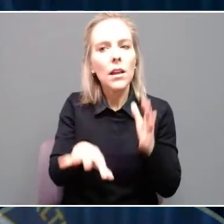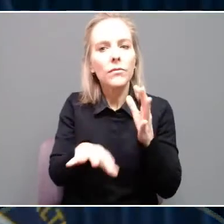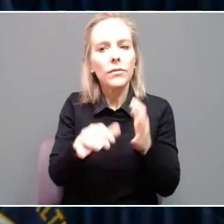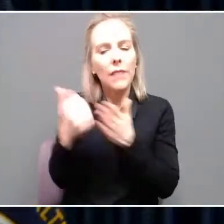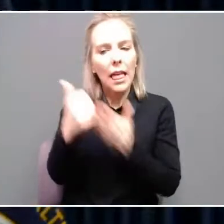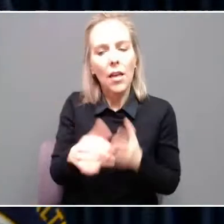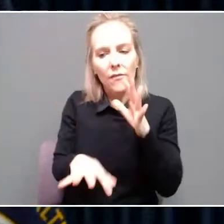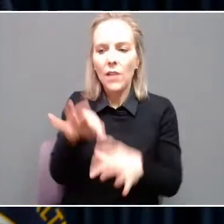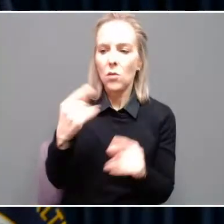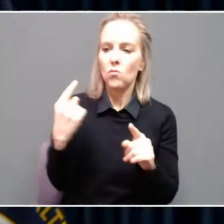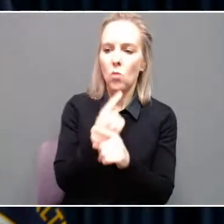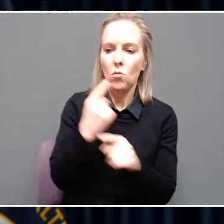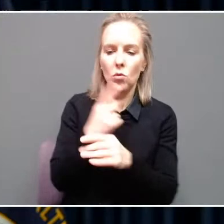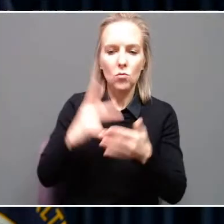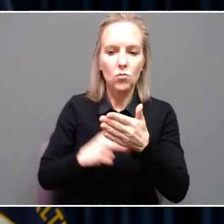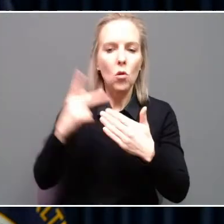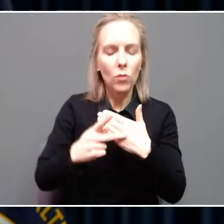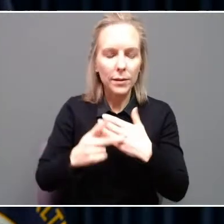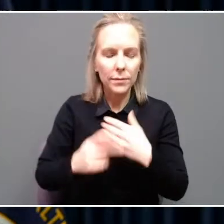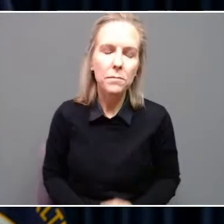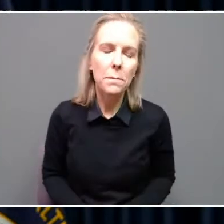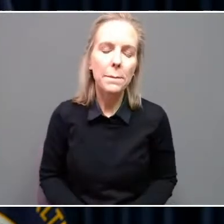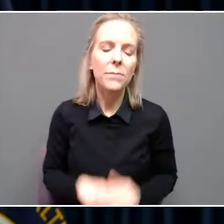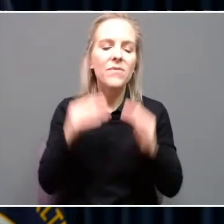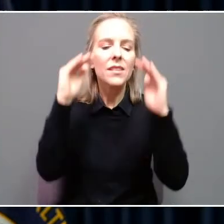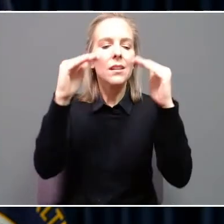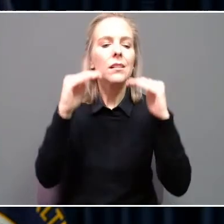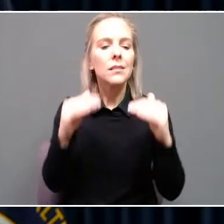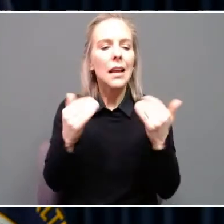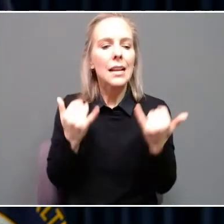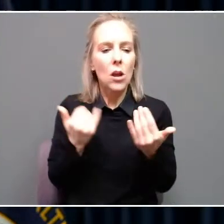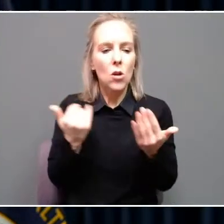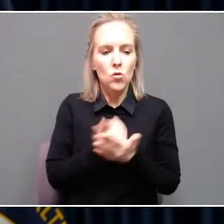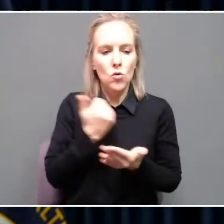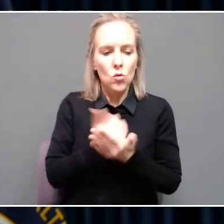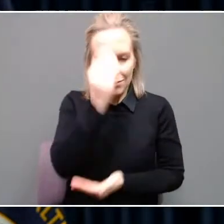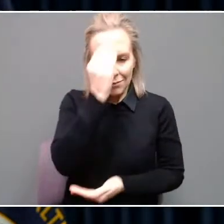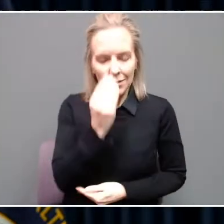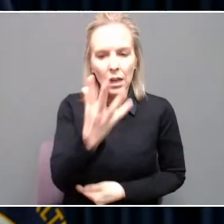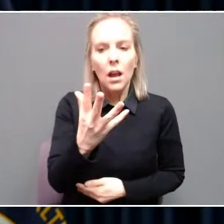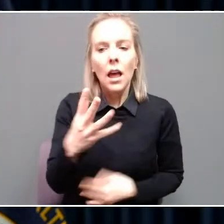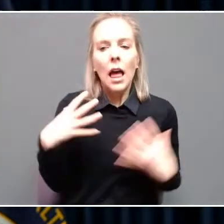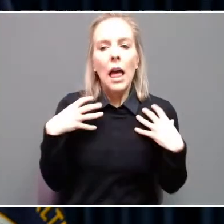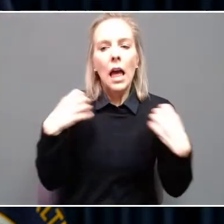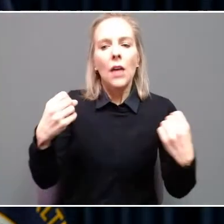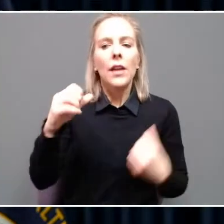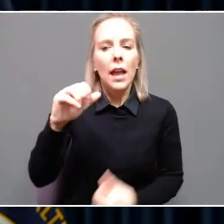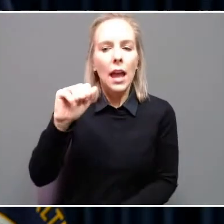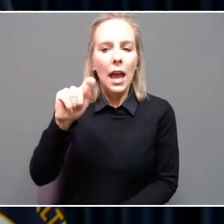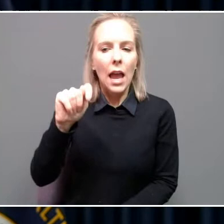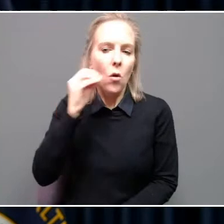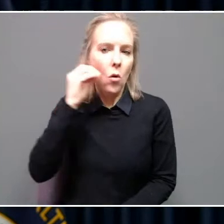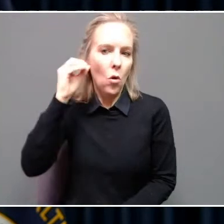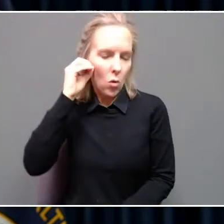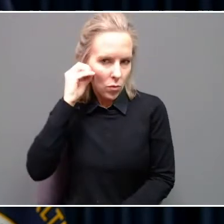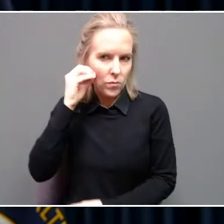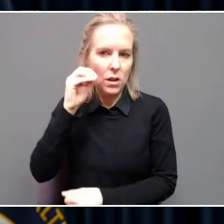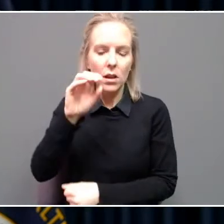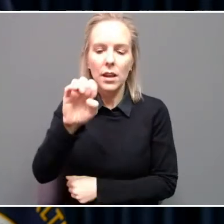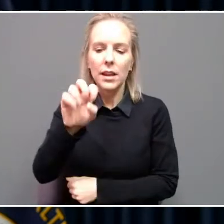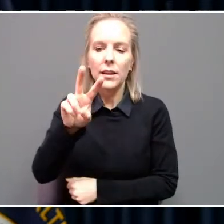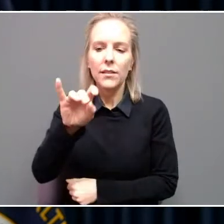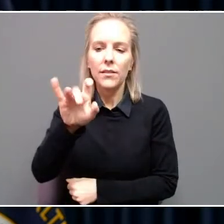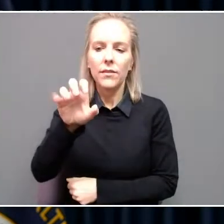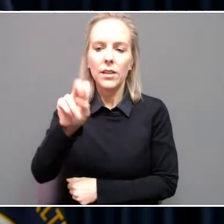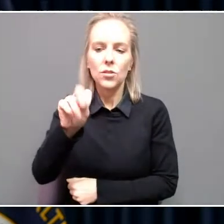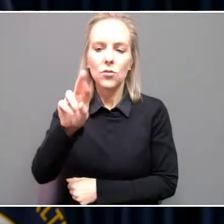program. All right, we have an update on the Healthy at Home Eviction Relief Fund. After providing dollars for more than